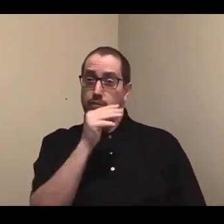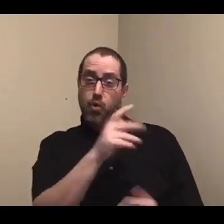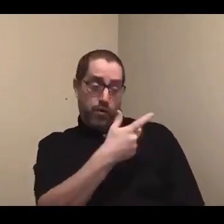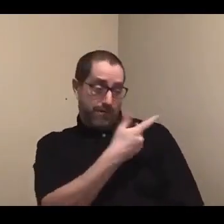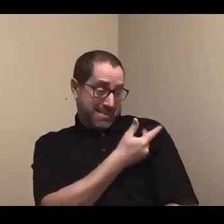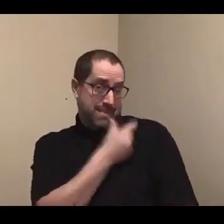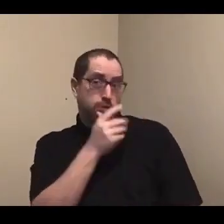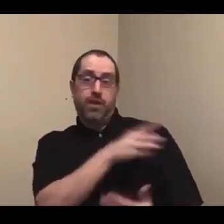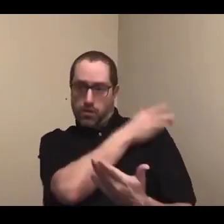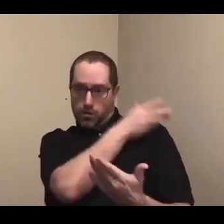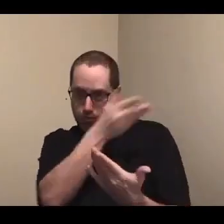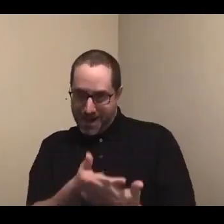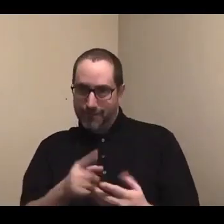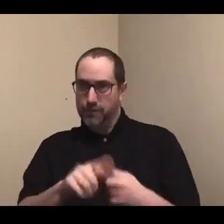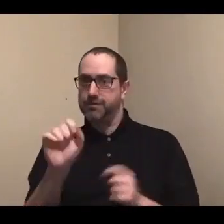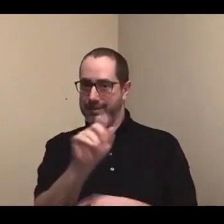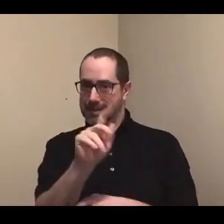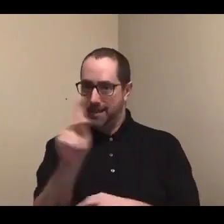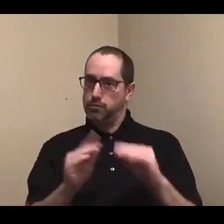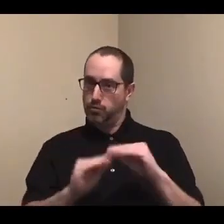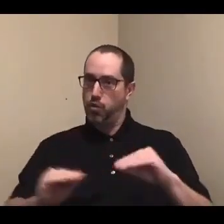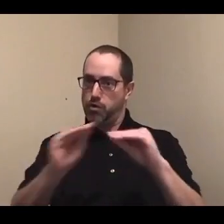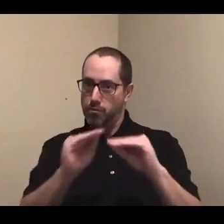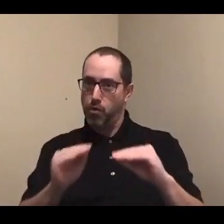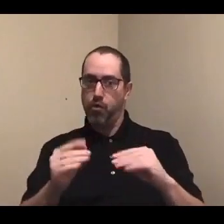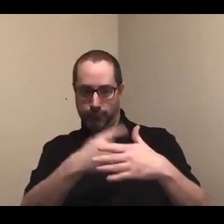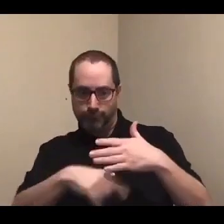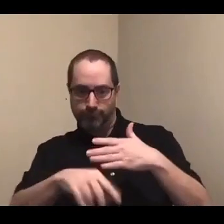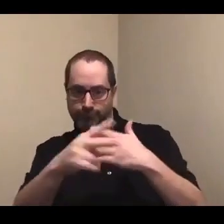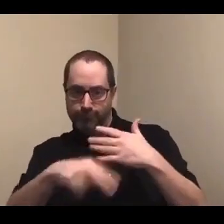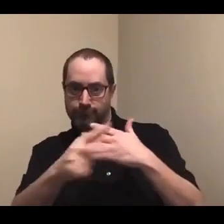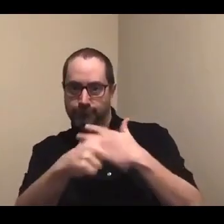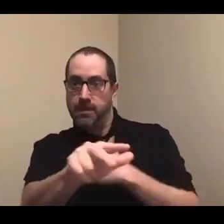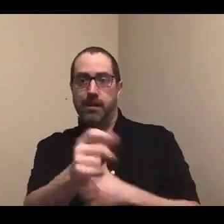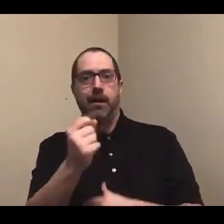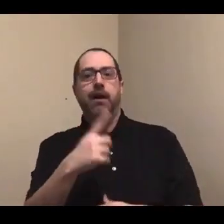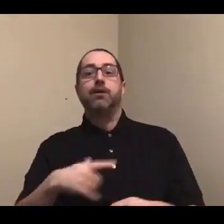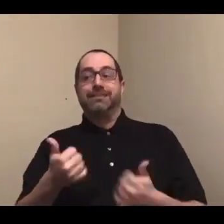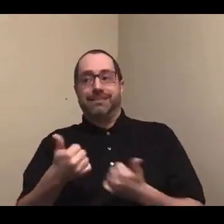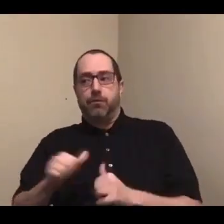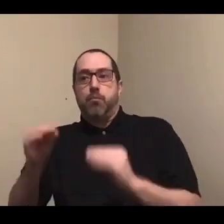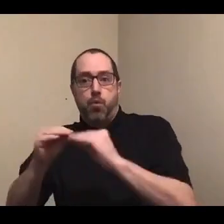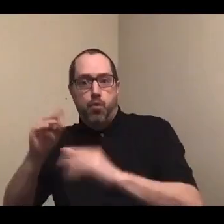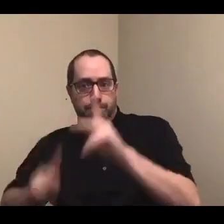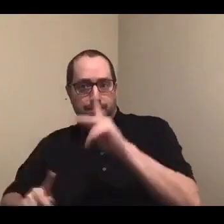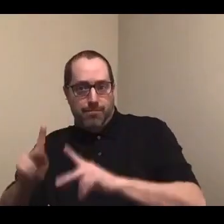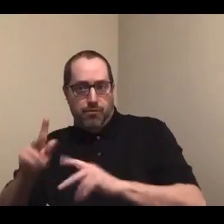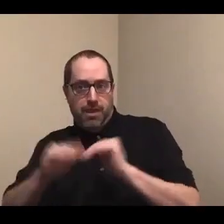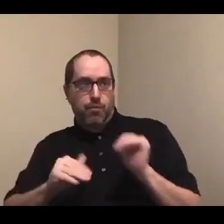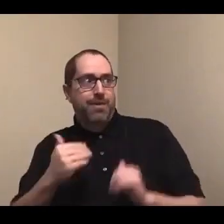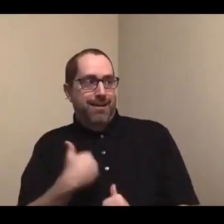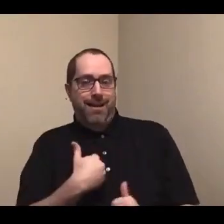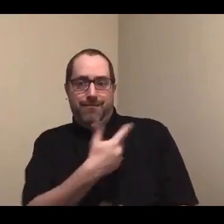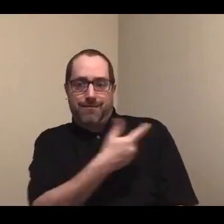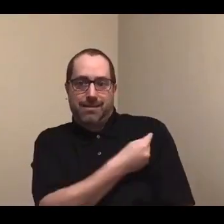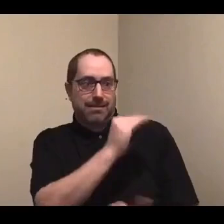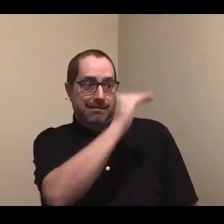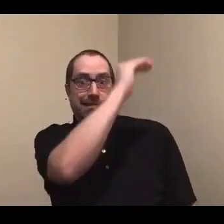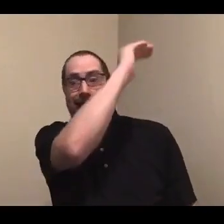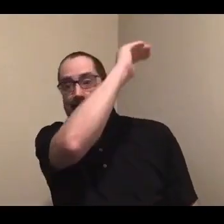weeks, but we still expect demand to exceed supply. So appointments will fill up very